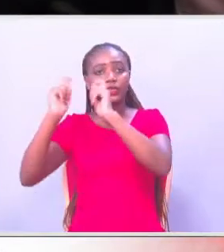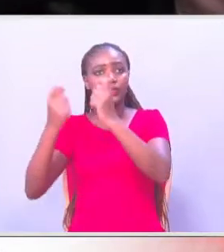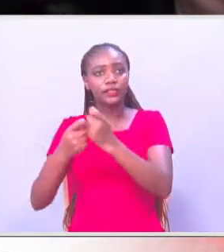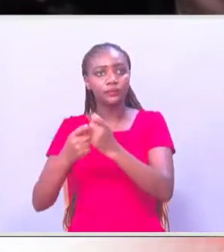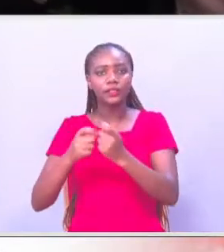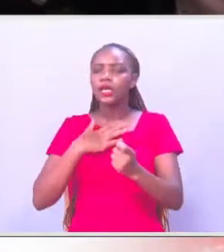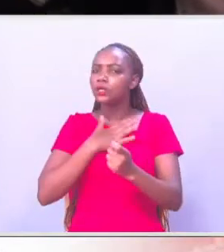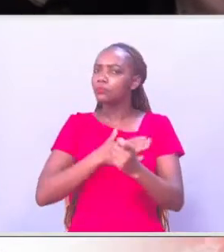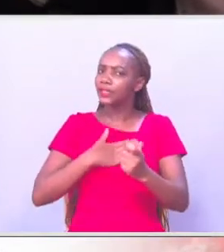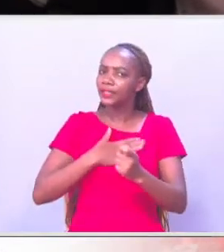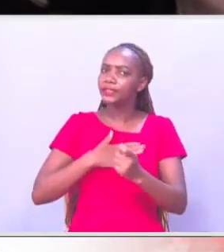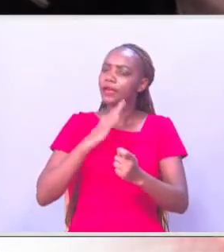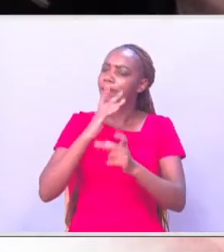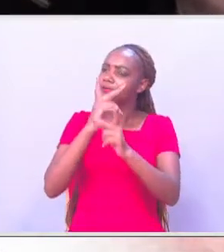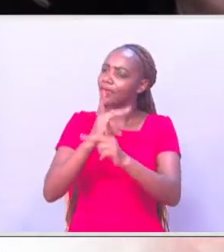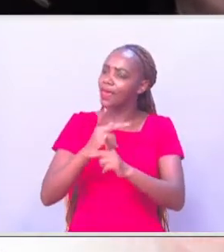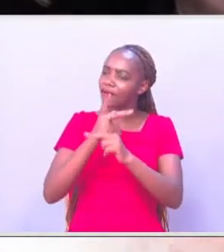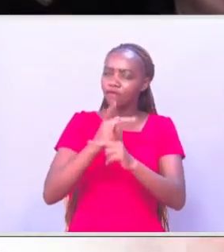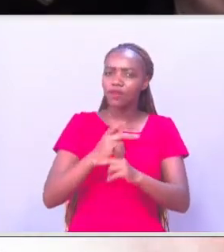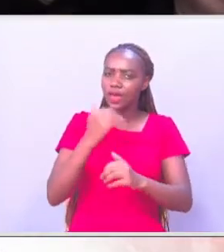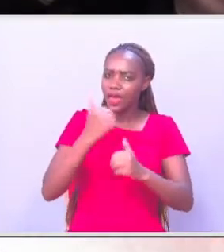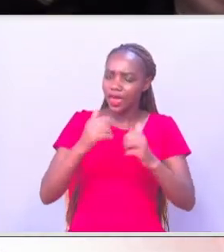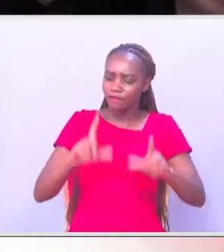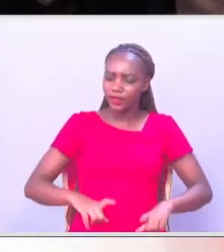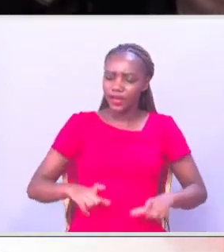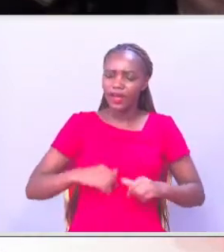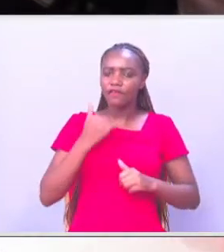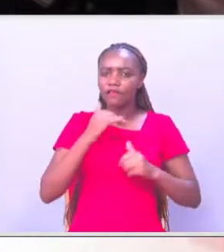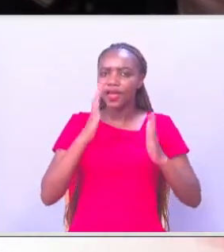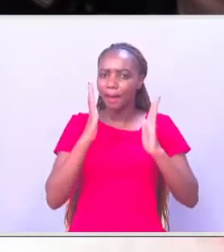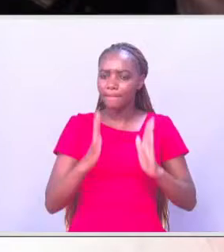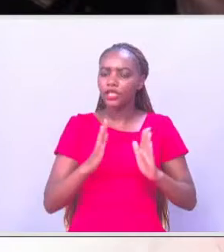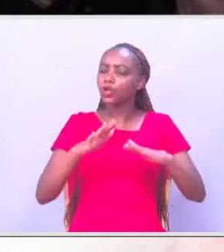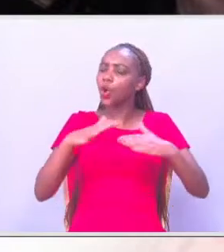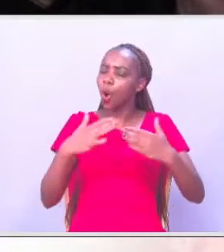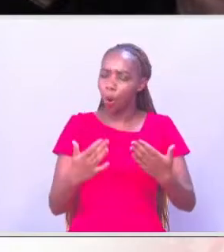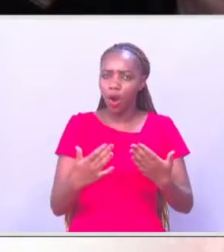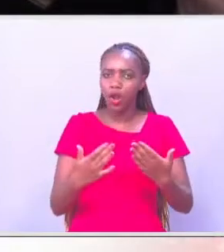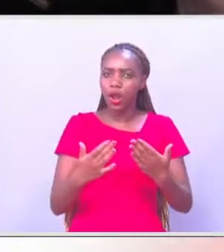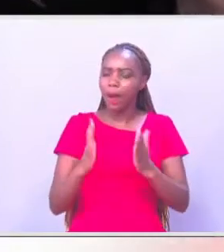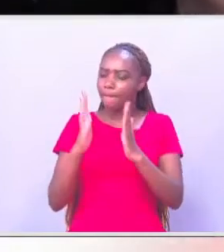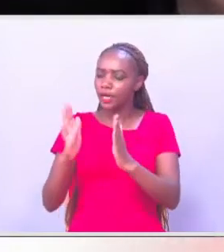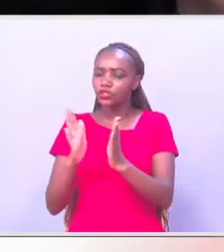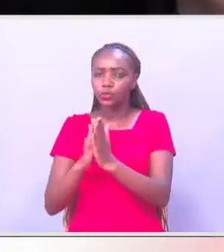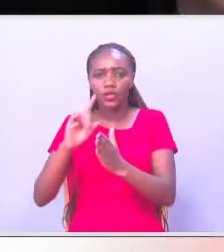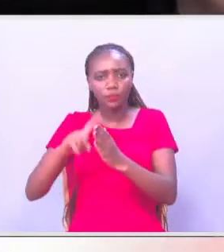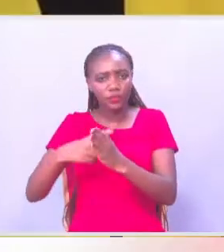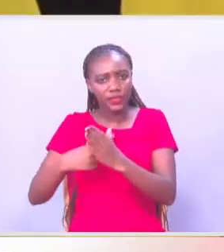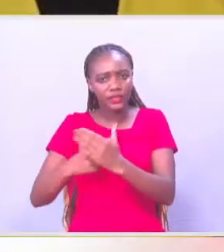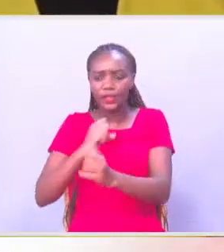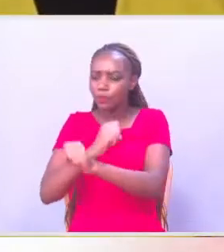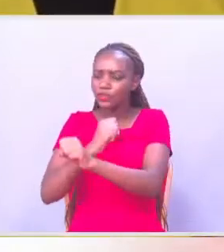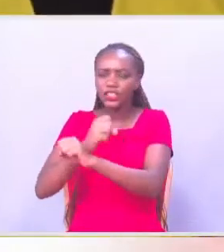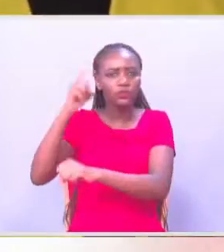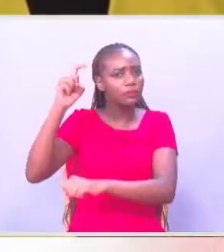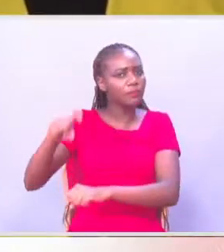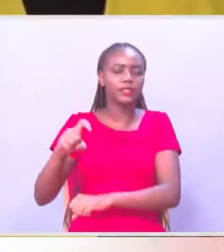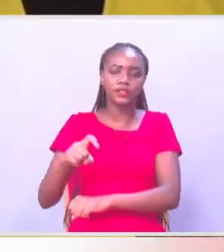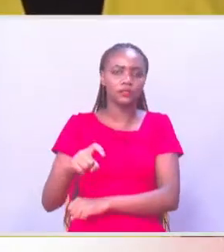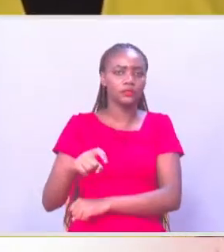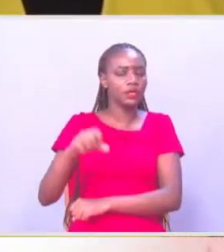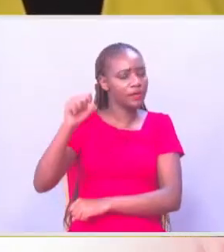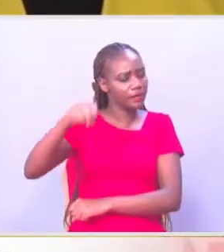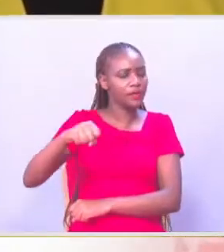to be vigilant so that every life of a young person or an adult with albinism is protected.